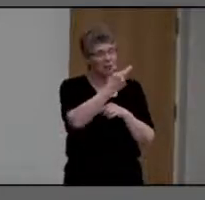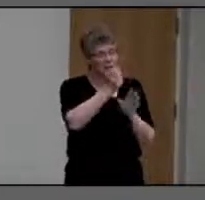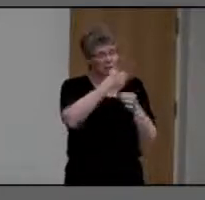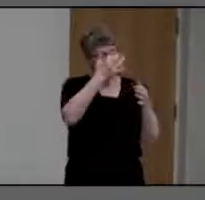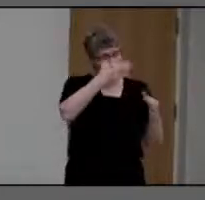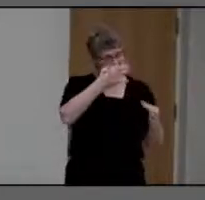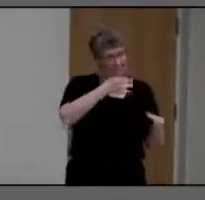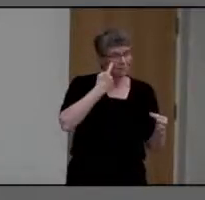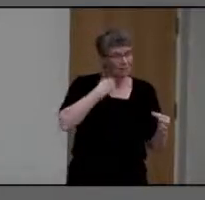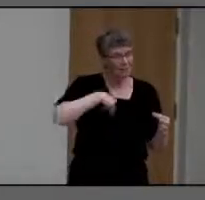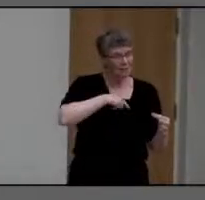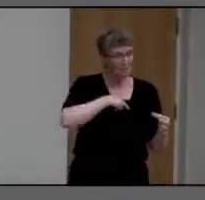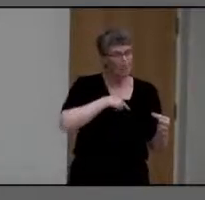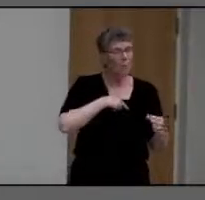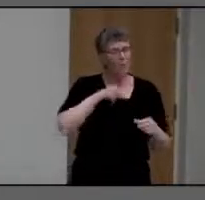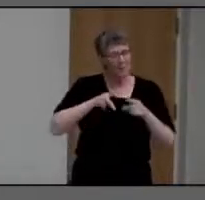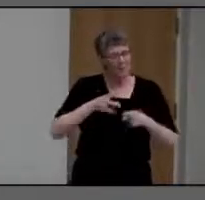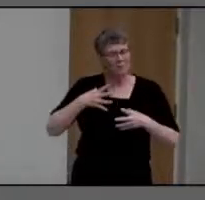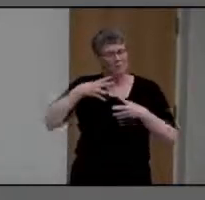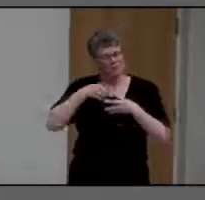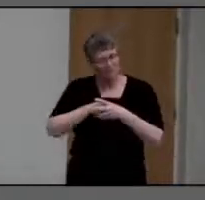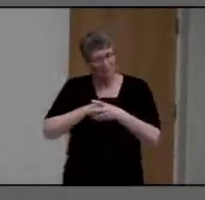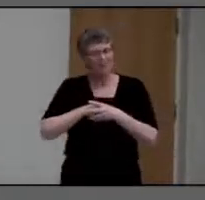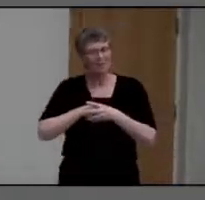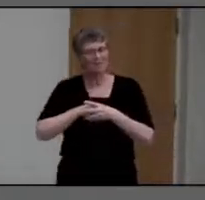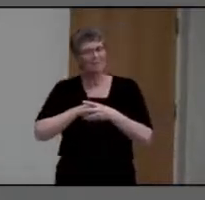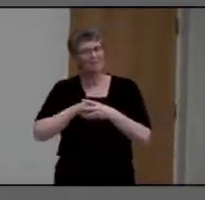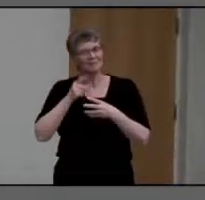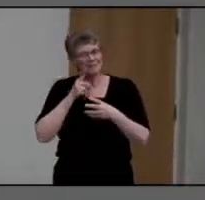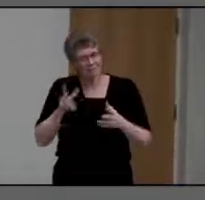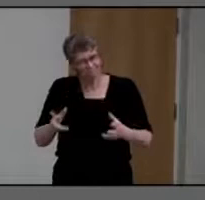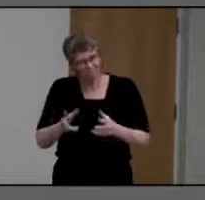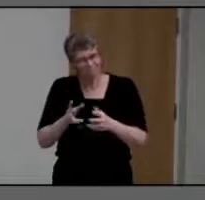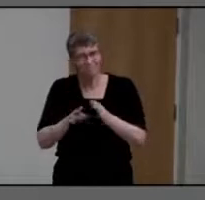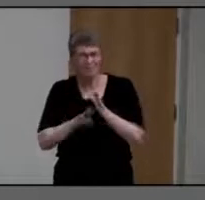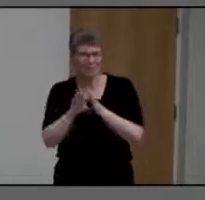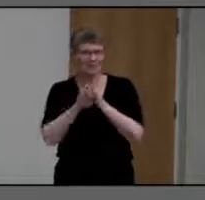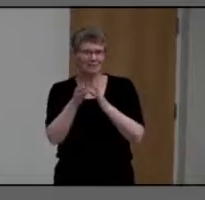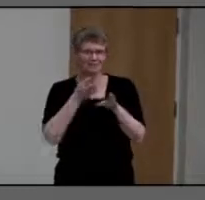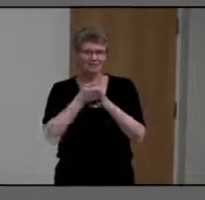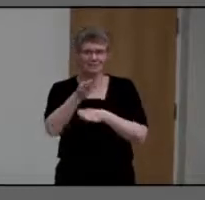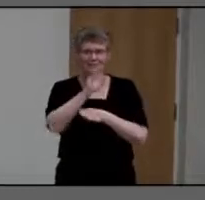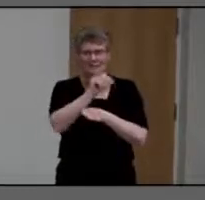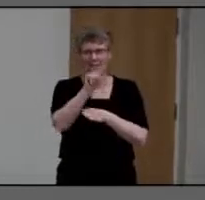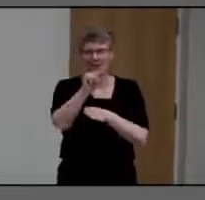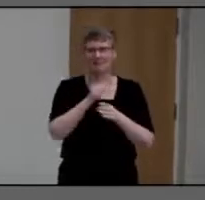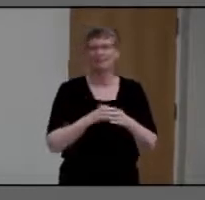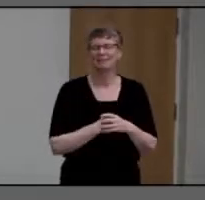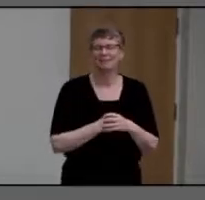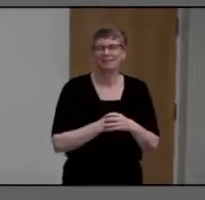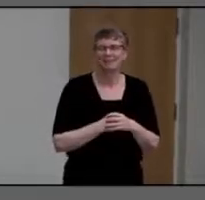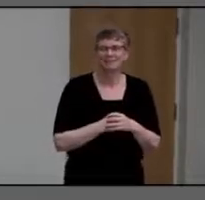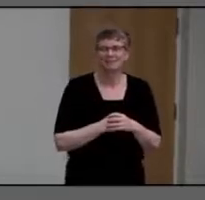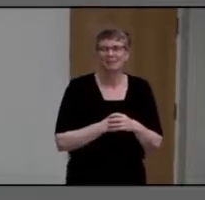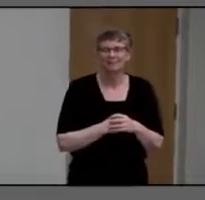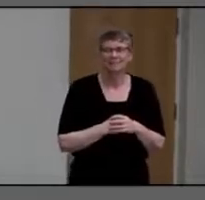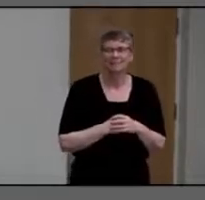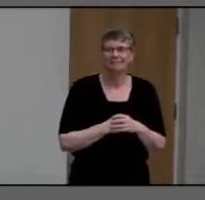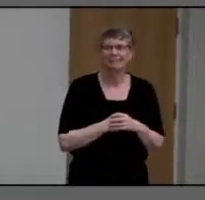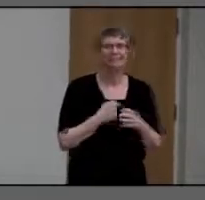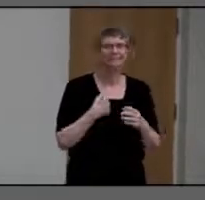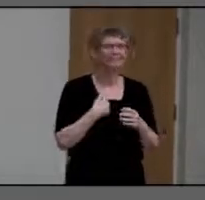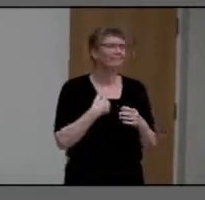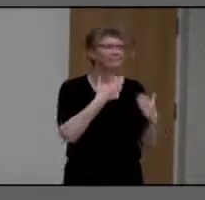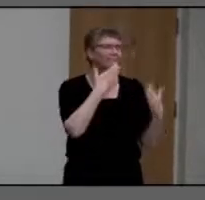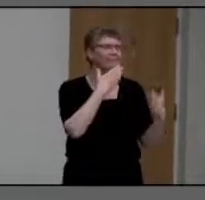So those were just a couple of things that struck me as I was listening. I'd really like to extend my thanks to all of you